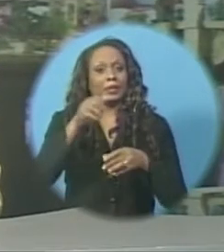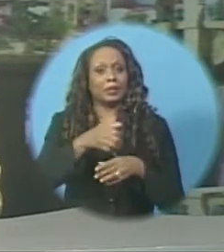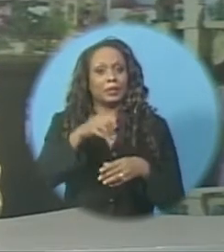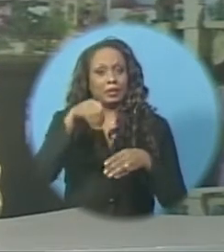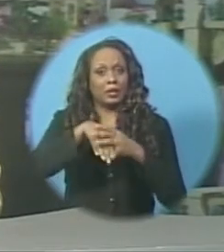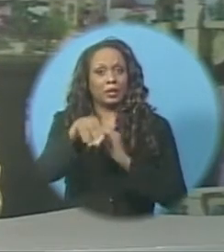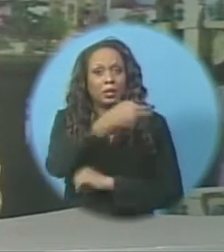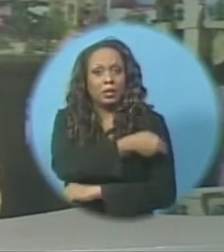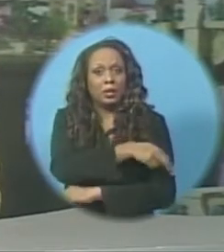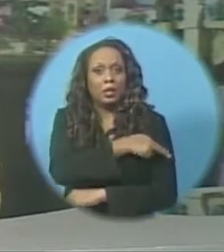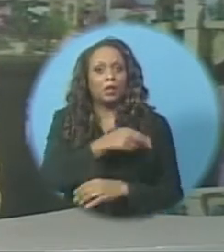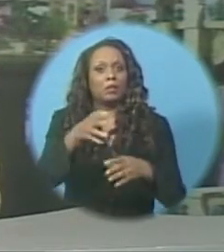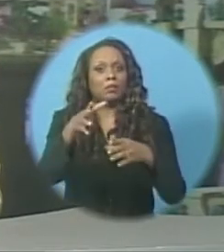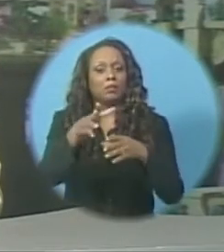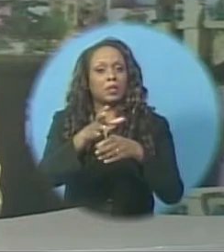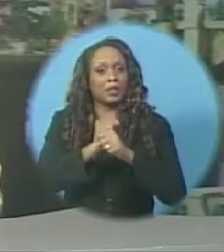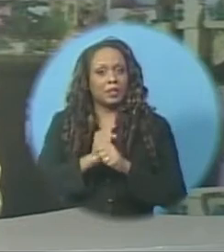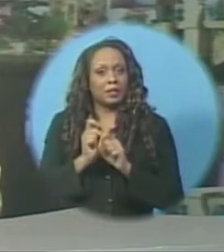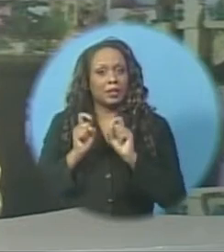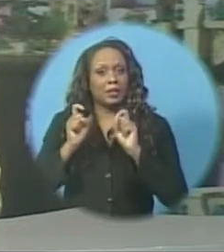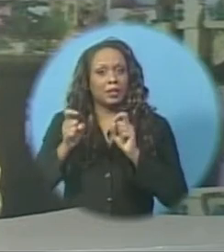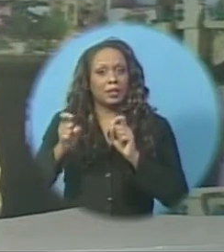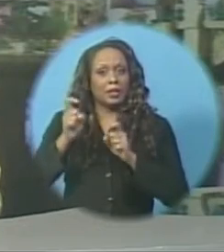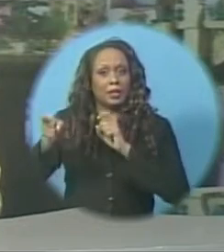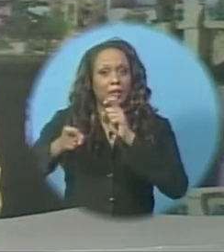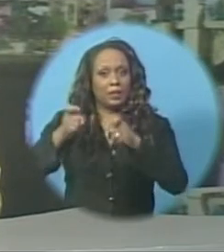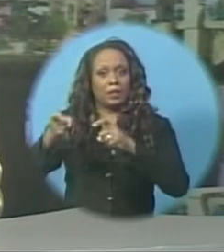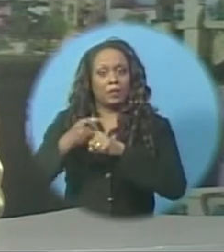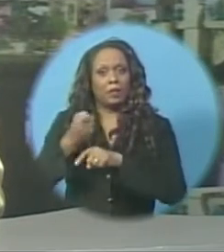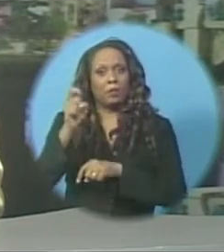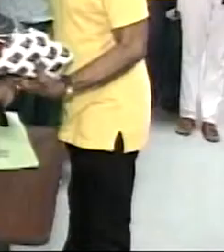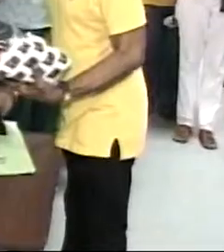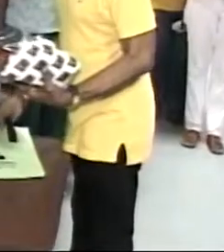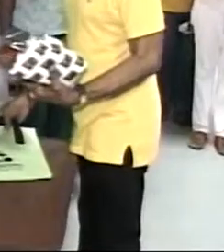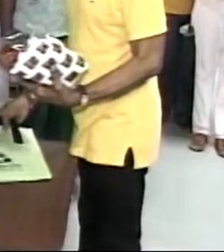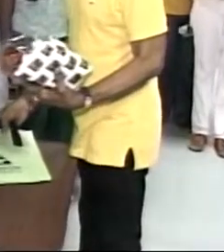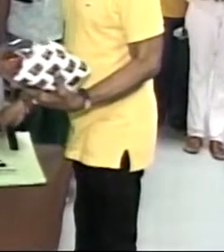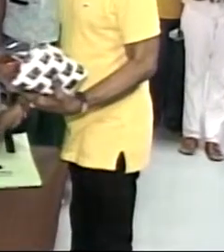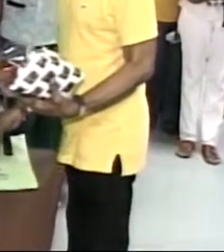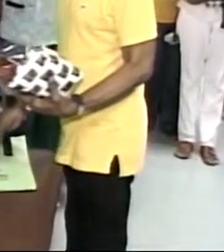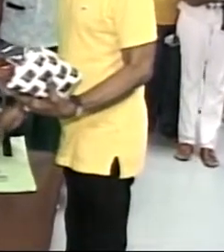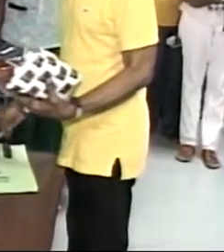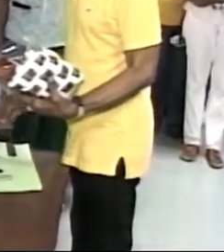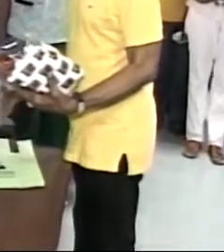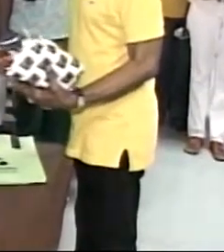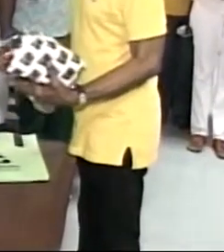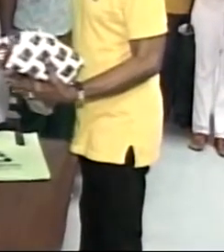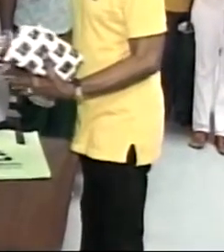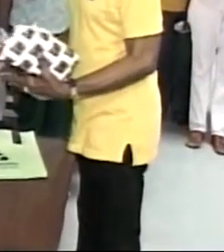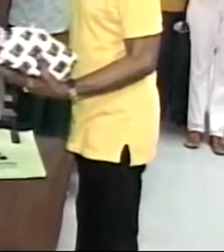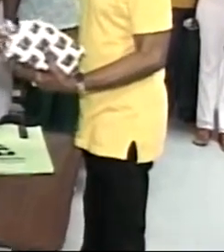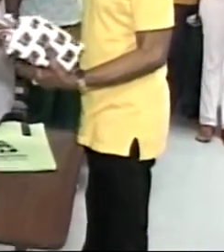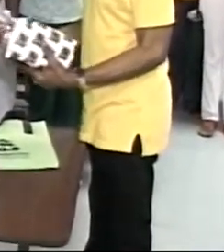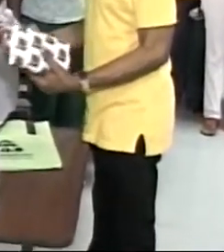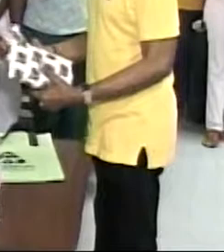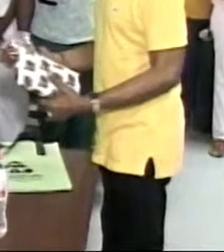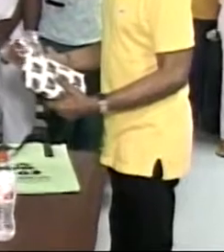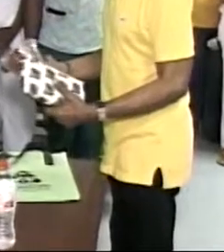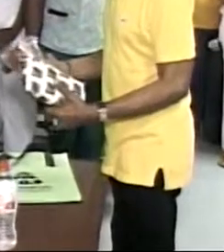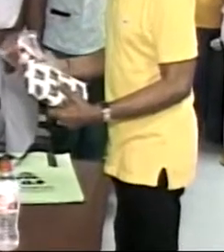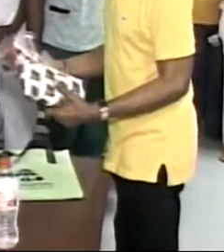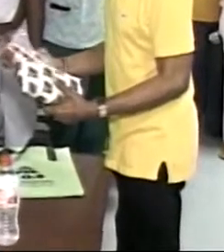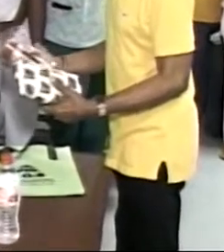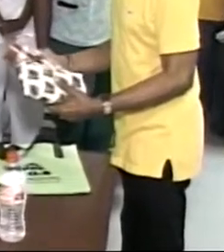gifts from one of the institution's longest-standing partners. The presents were delivered yesterday by the League of Friends of the